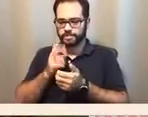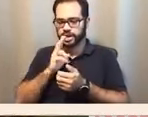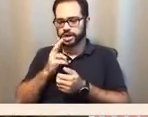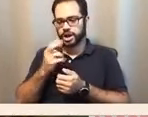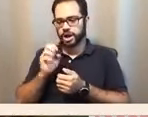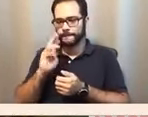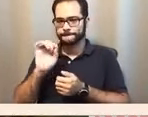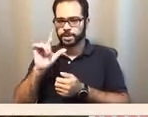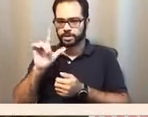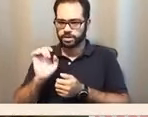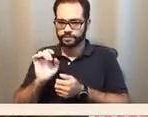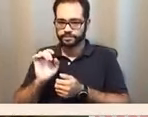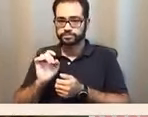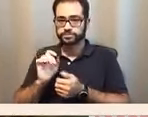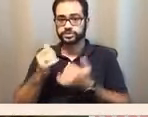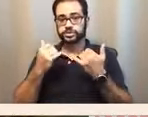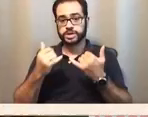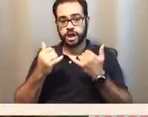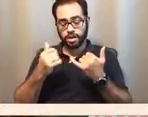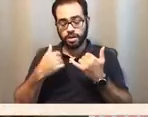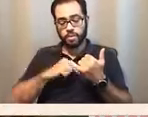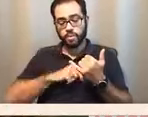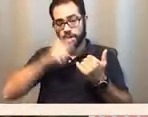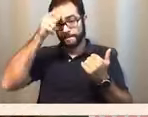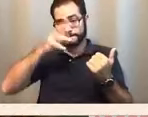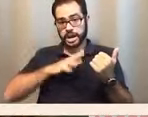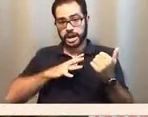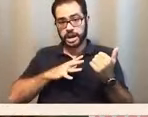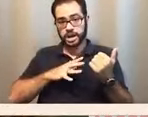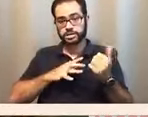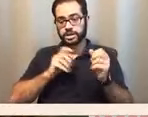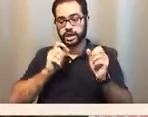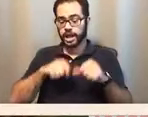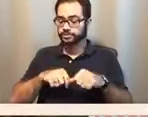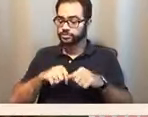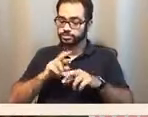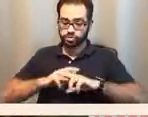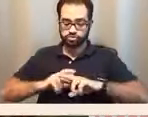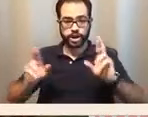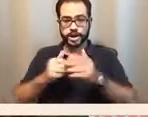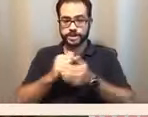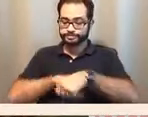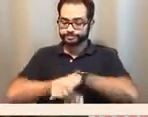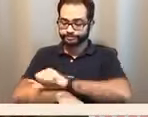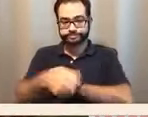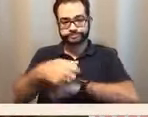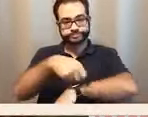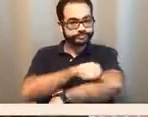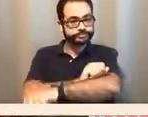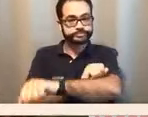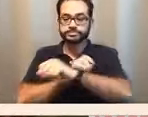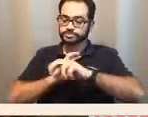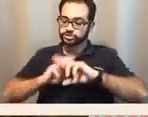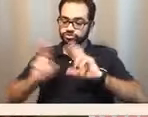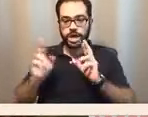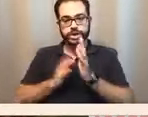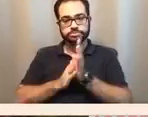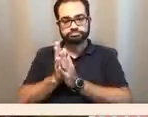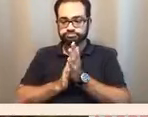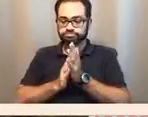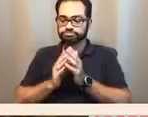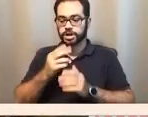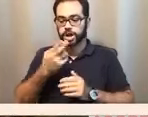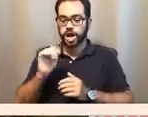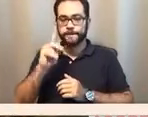let's get our napkins, let's get our forks, get our knives, and eat humble